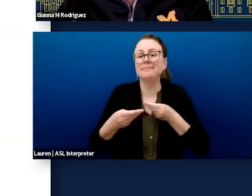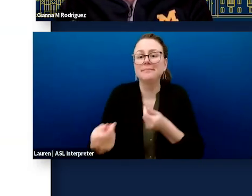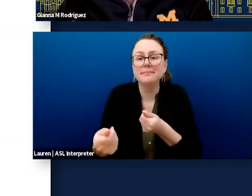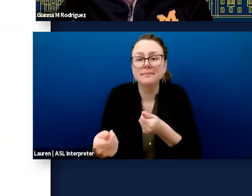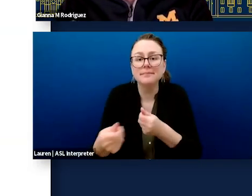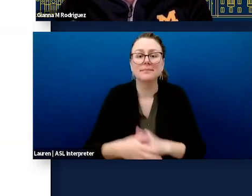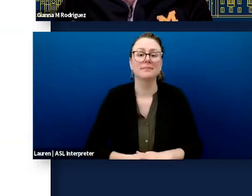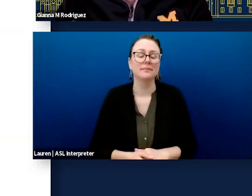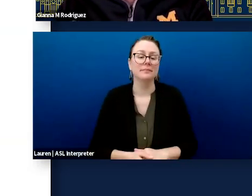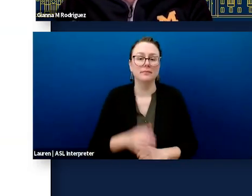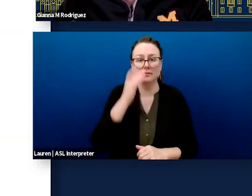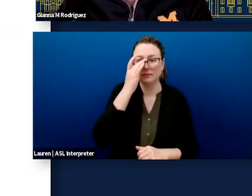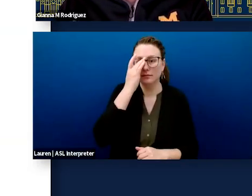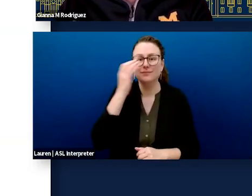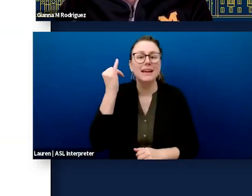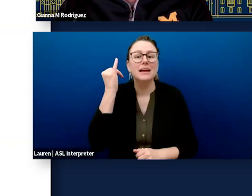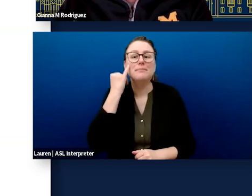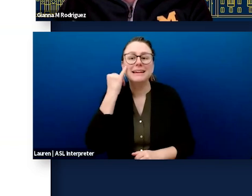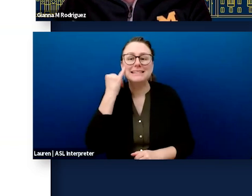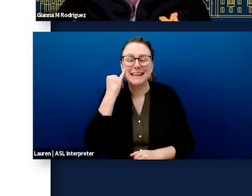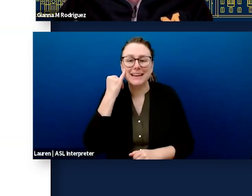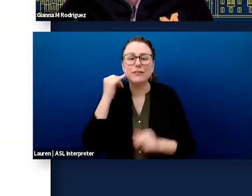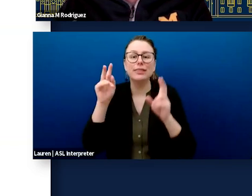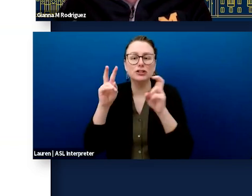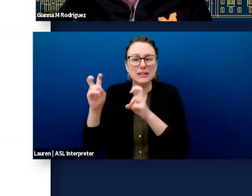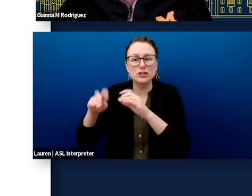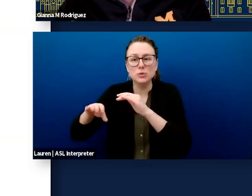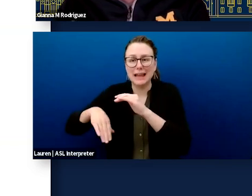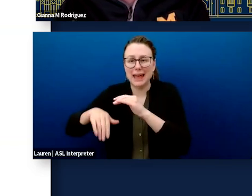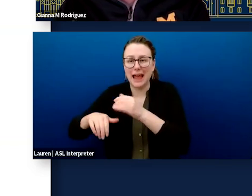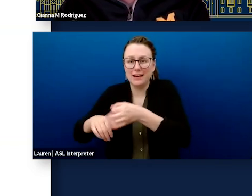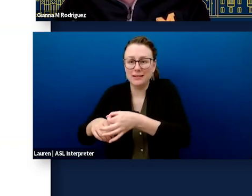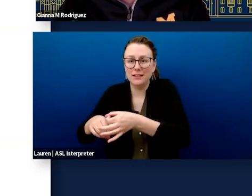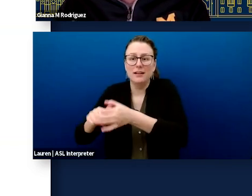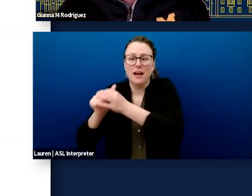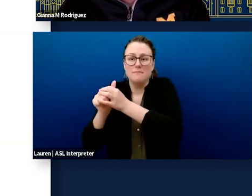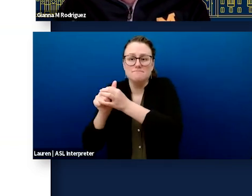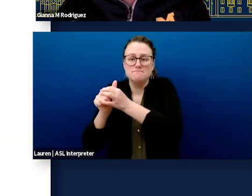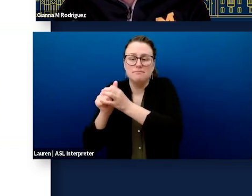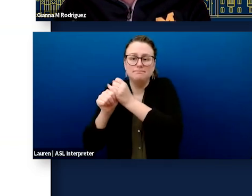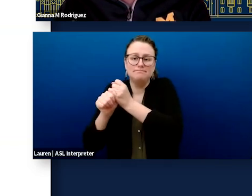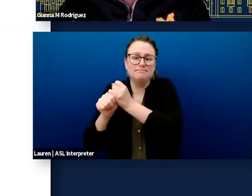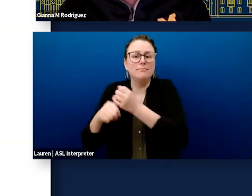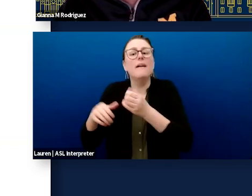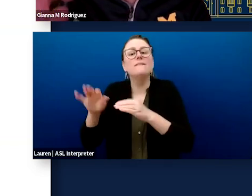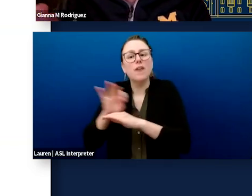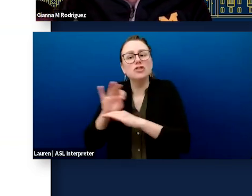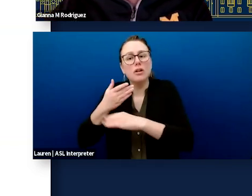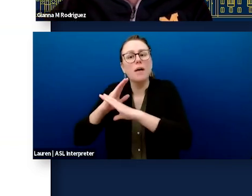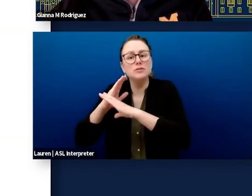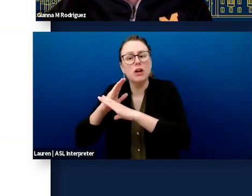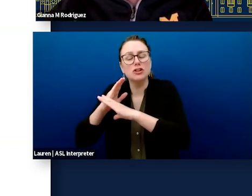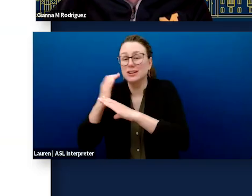when you have issues with emptying, that's what you call a functional obstruction. And so you